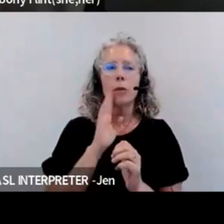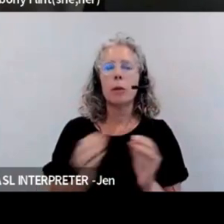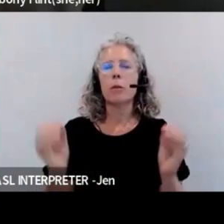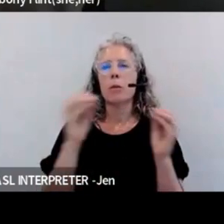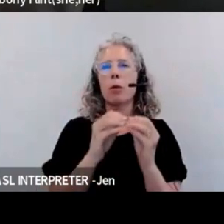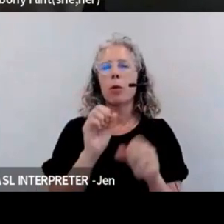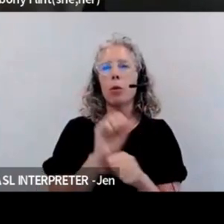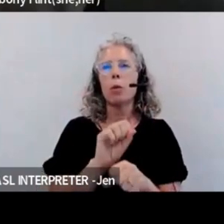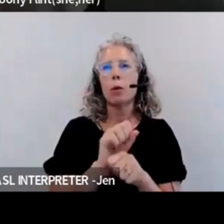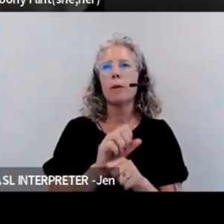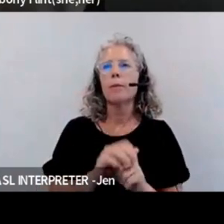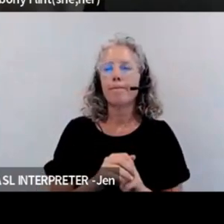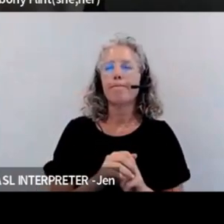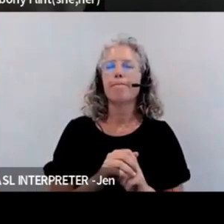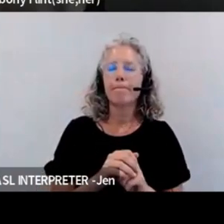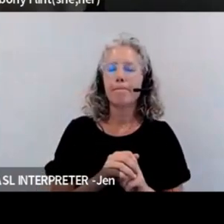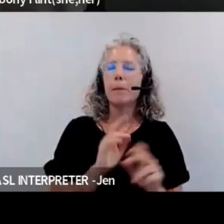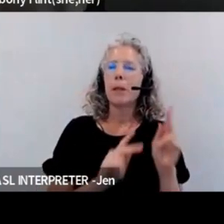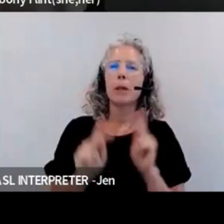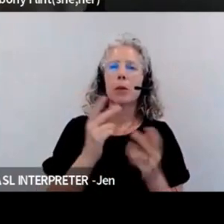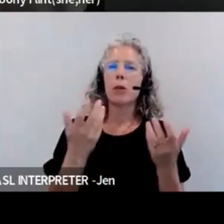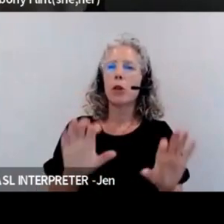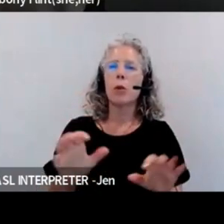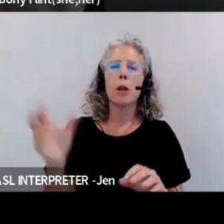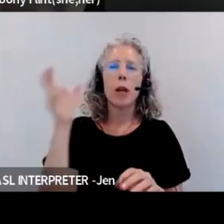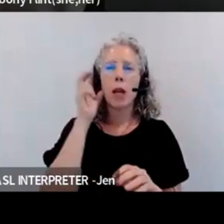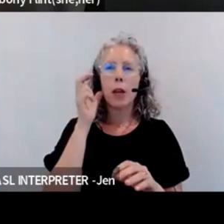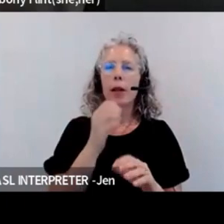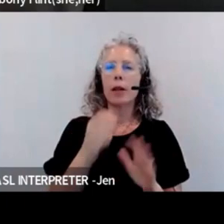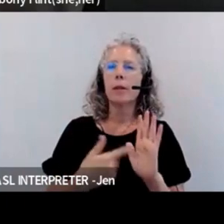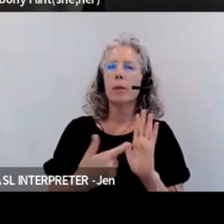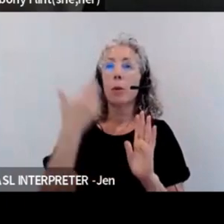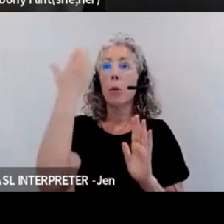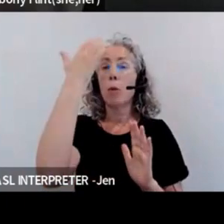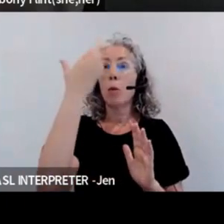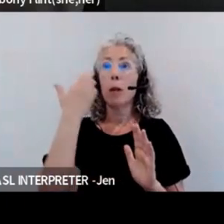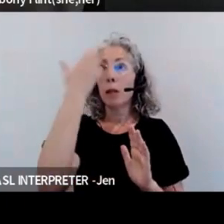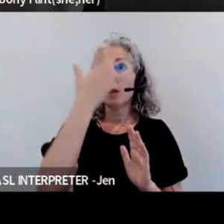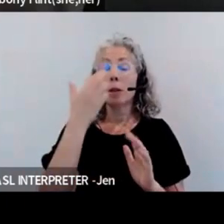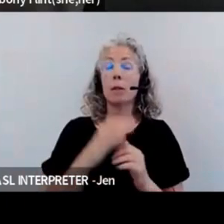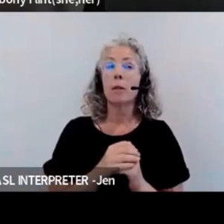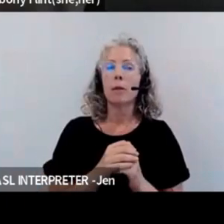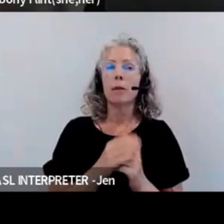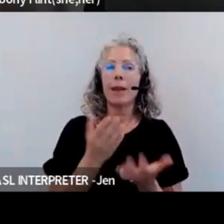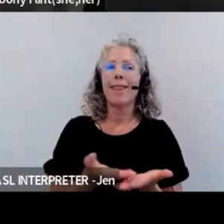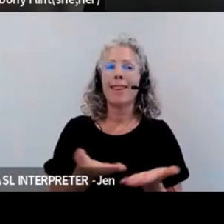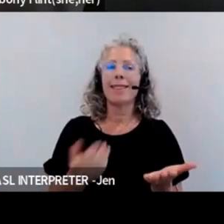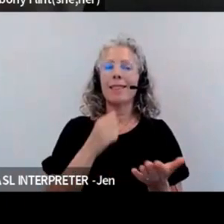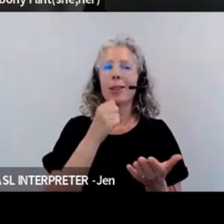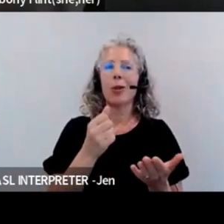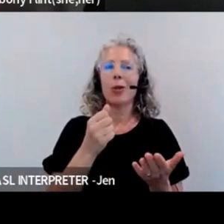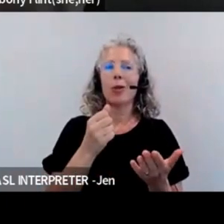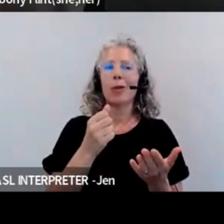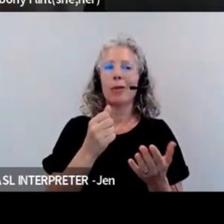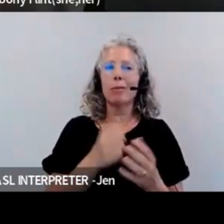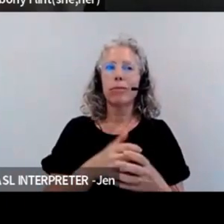work. That's the thing that people don't want to hear. And it's sometimes why these things don't blossom like they